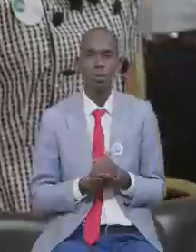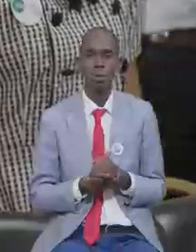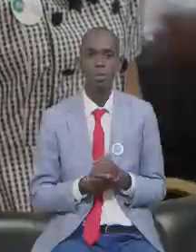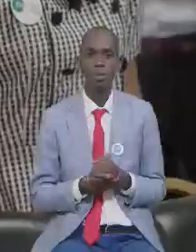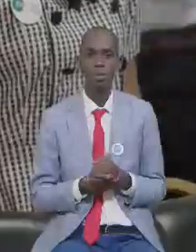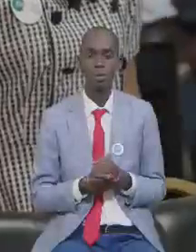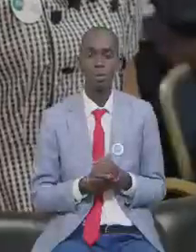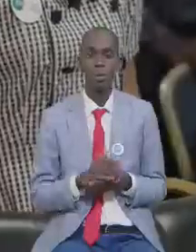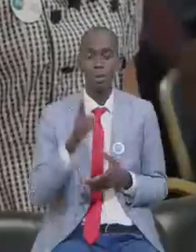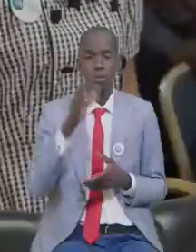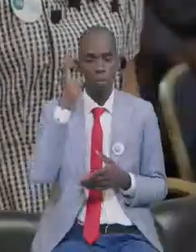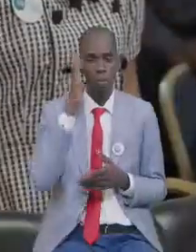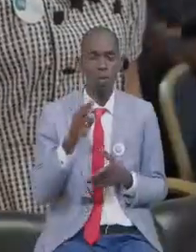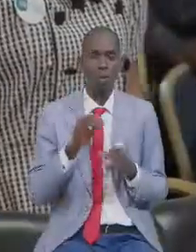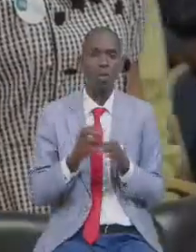You will.